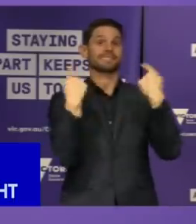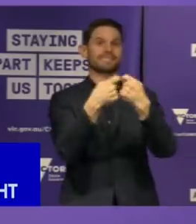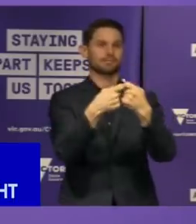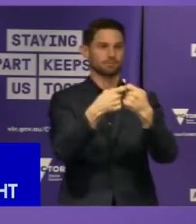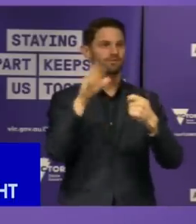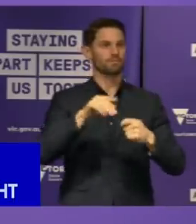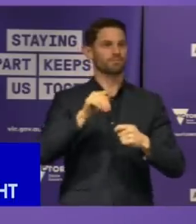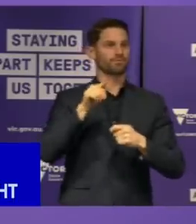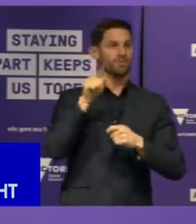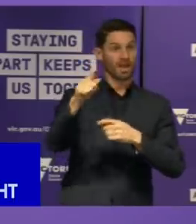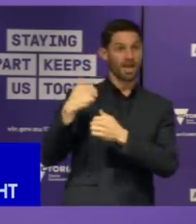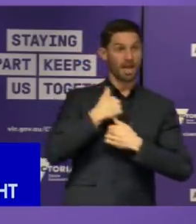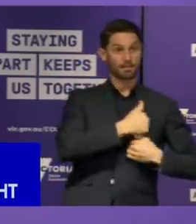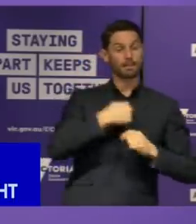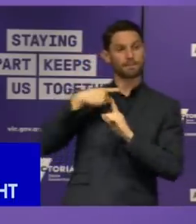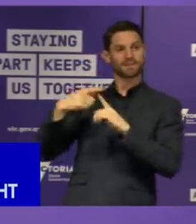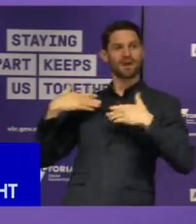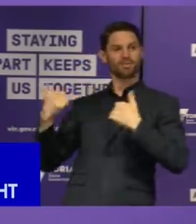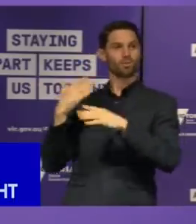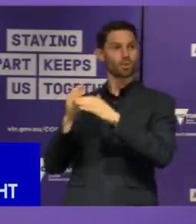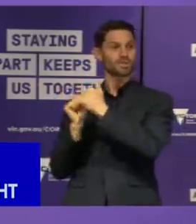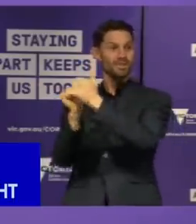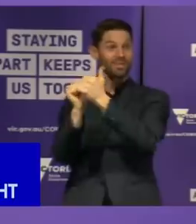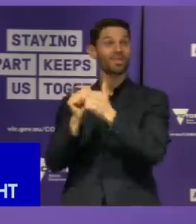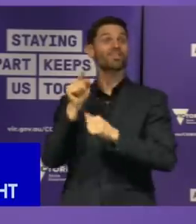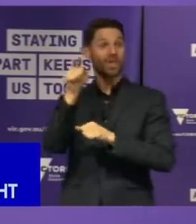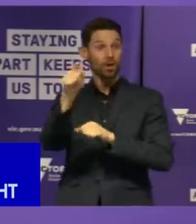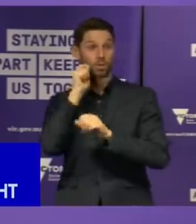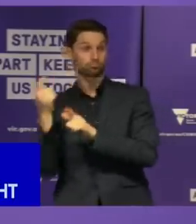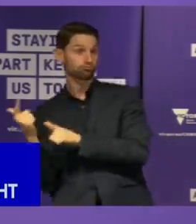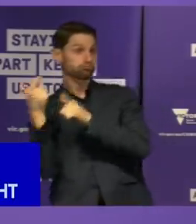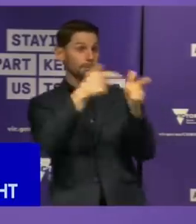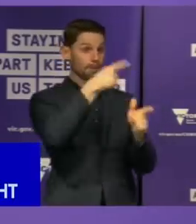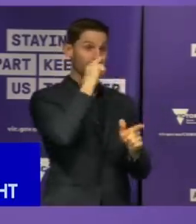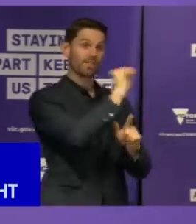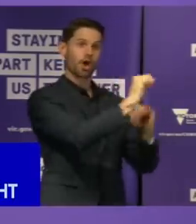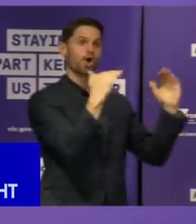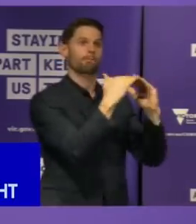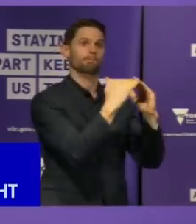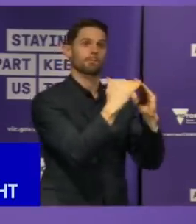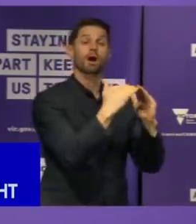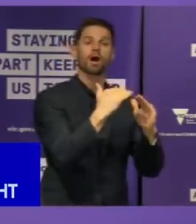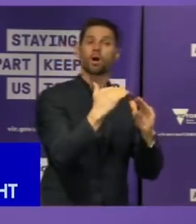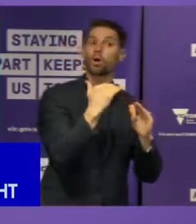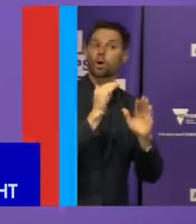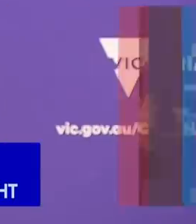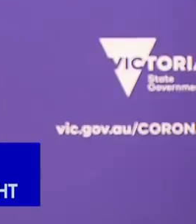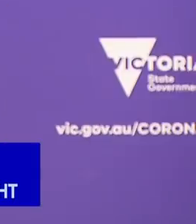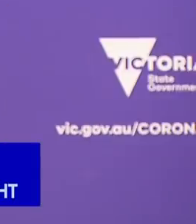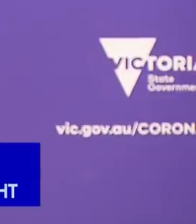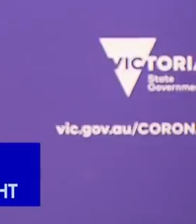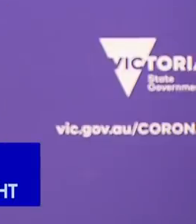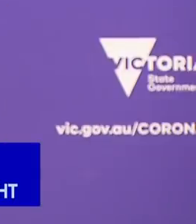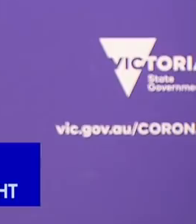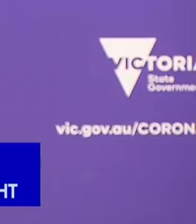They will go out in the following circumstances. So one of those... That is where we'll leave Victoria's Premier Daniel Andrews speaking.